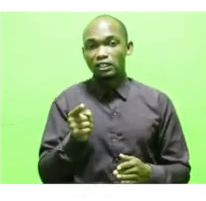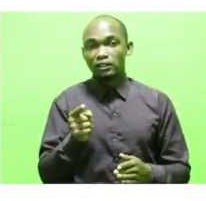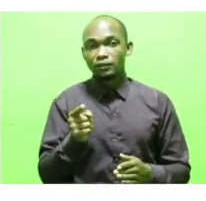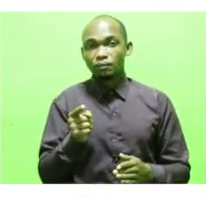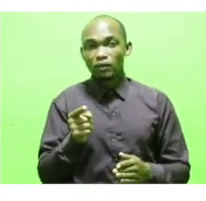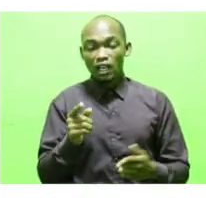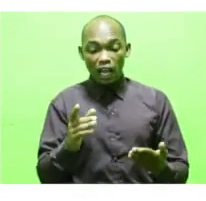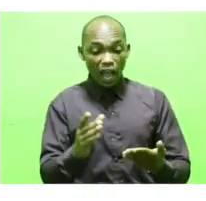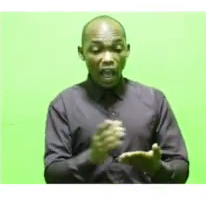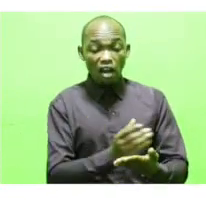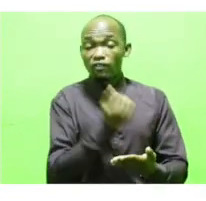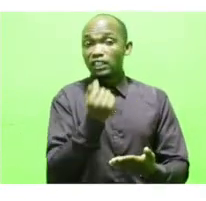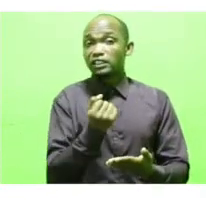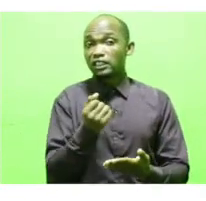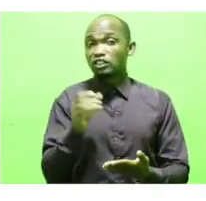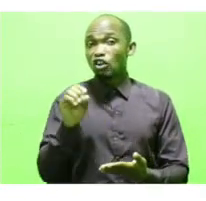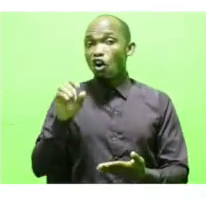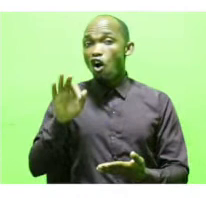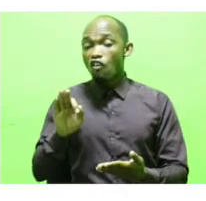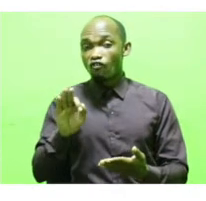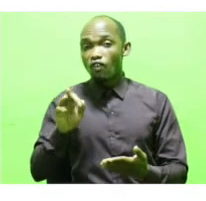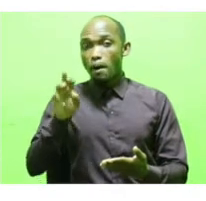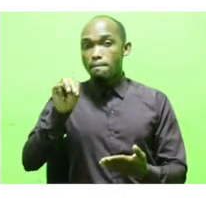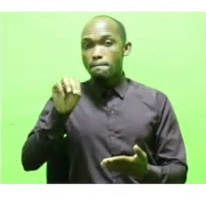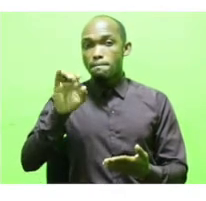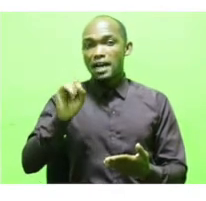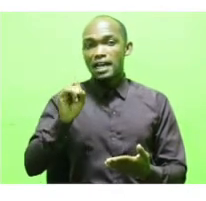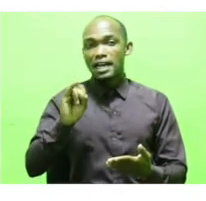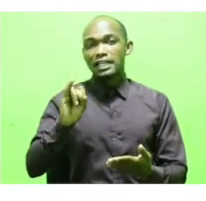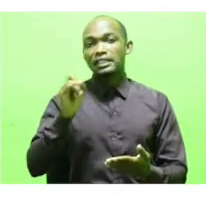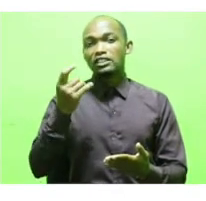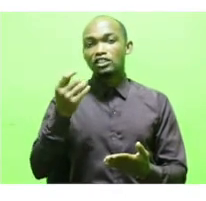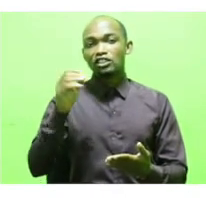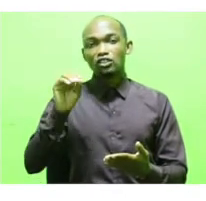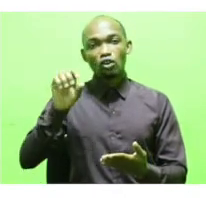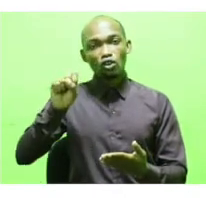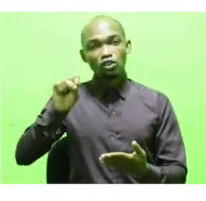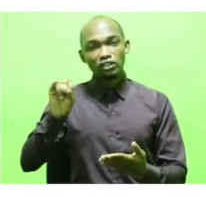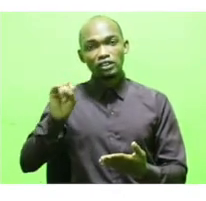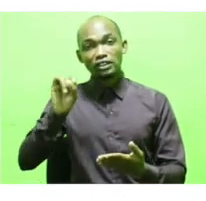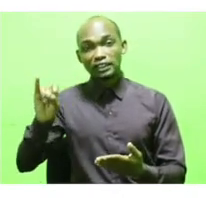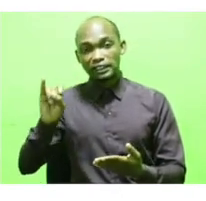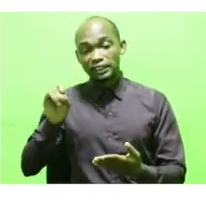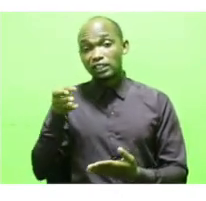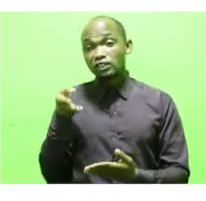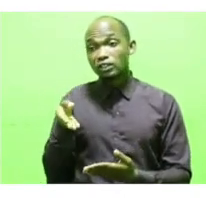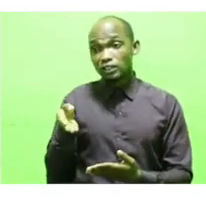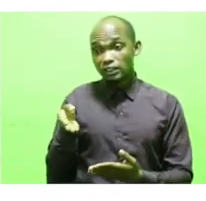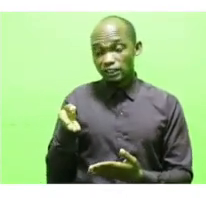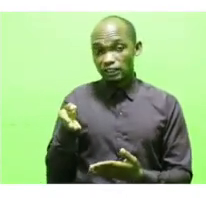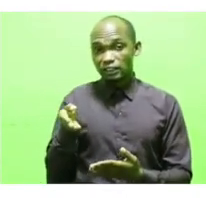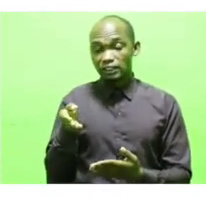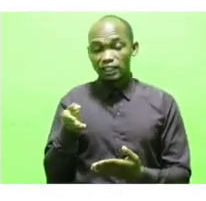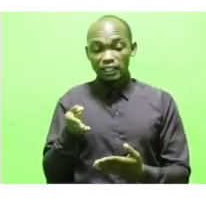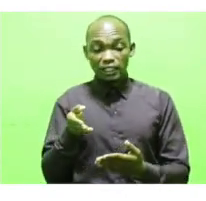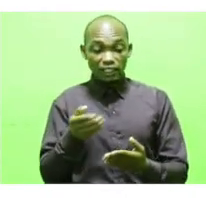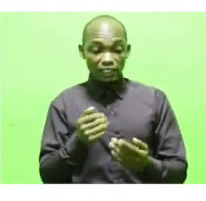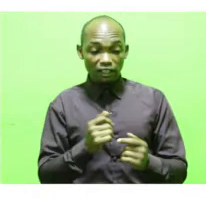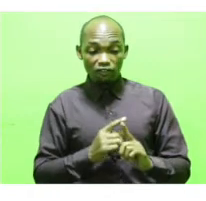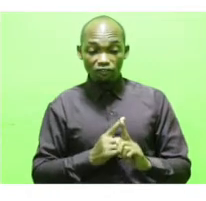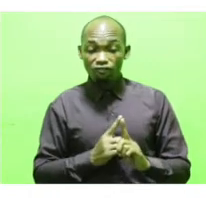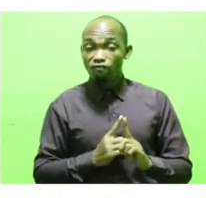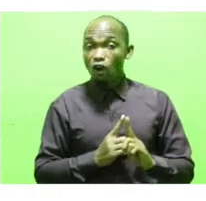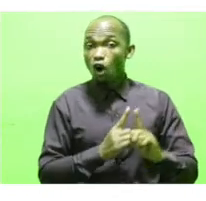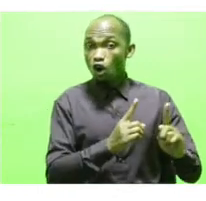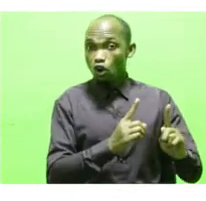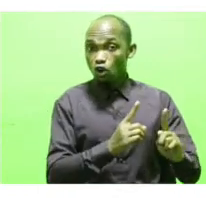significances or what are the advantages of mitosis. So we can start by saying mitosis is significant in the